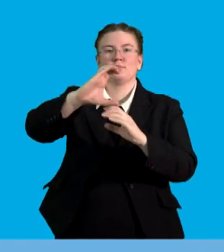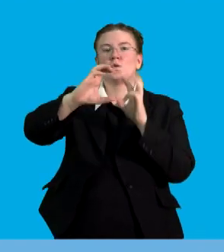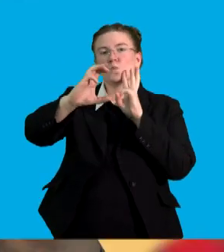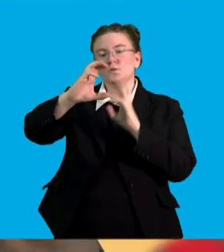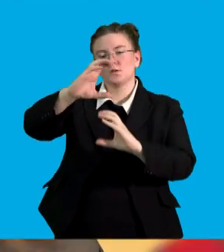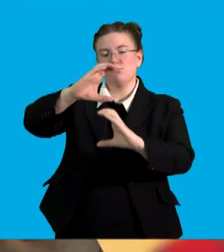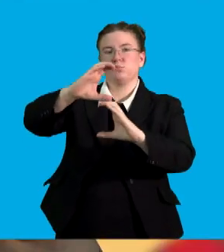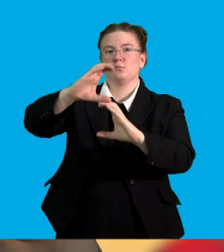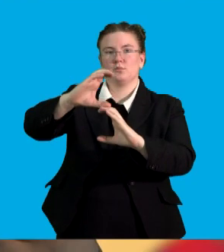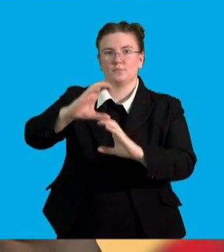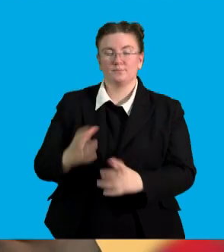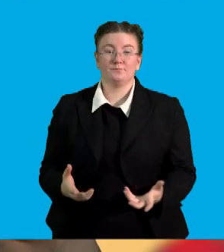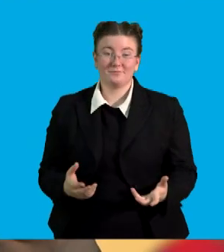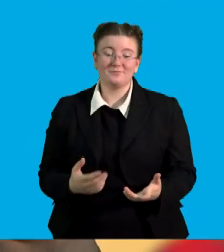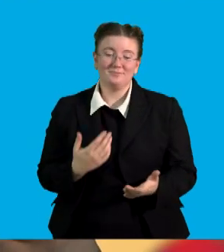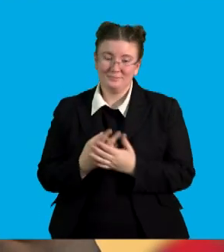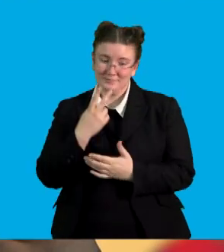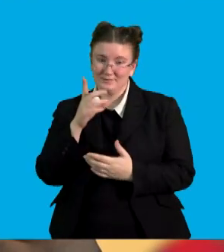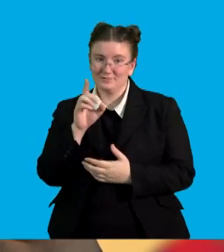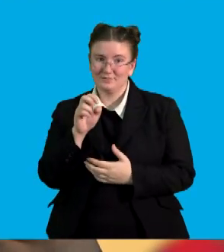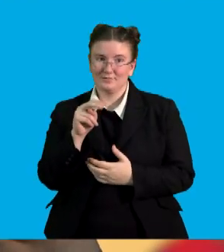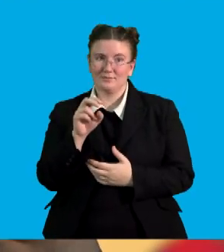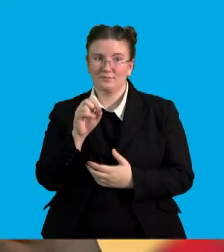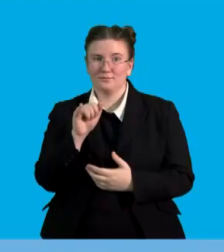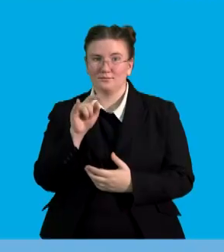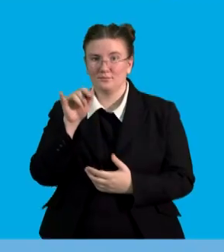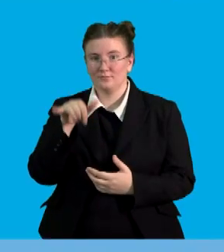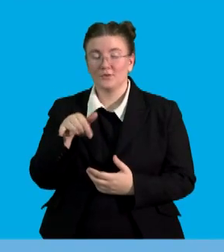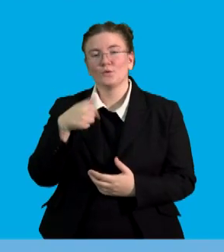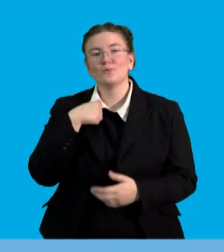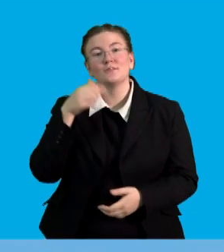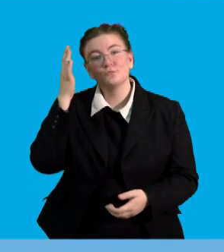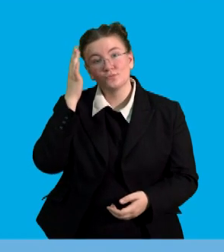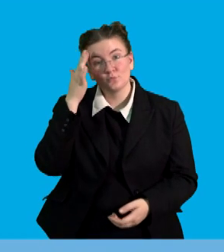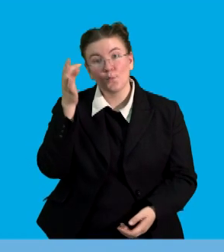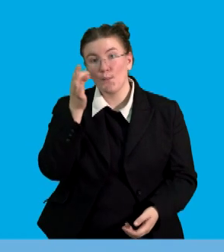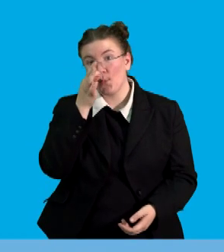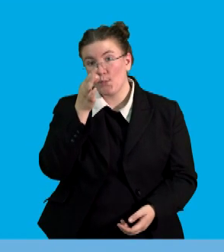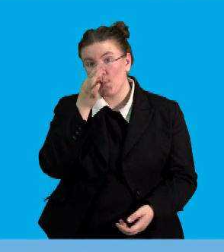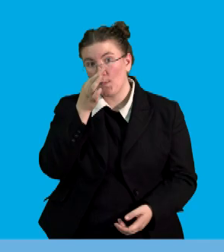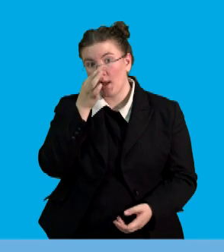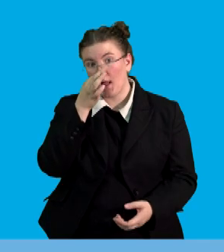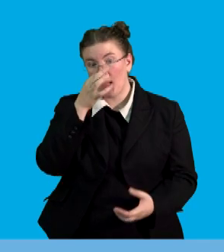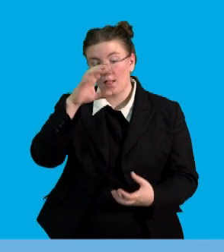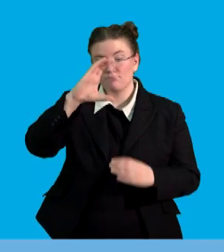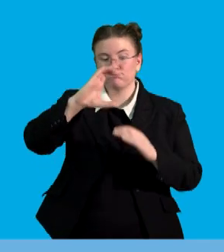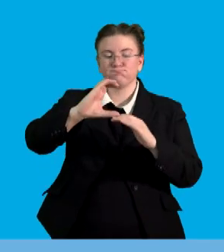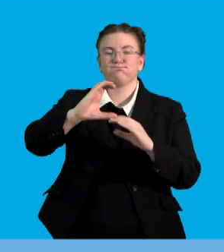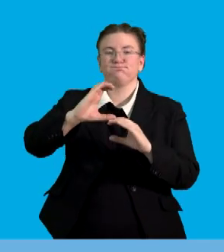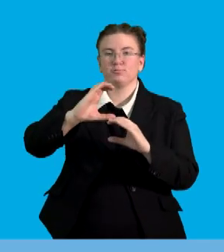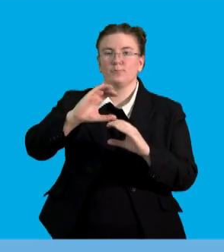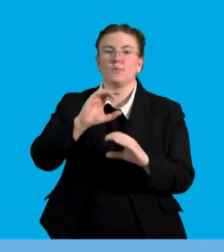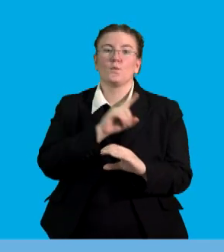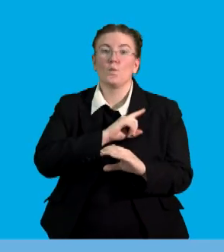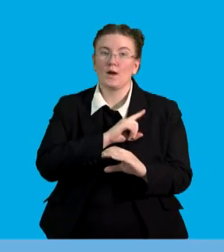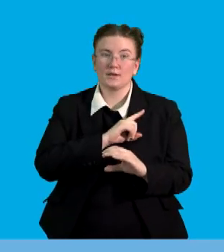bottom. Now that should tell you about the density. So now, for an example, we know that oil floats on water for two reasons. Why